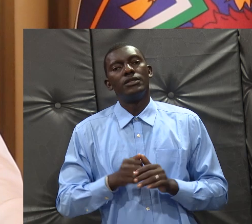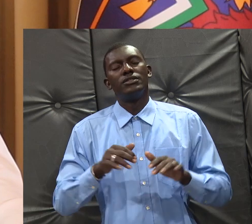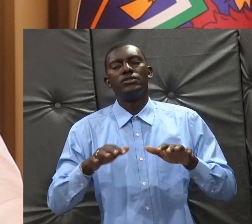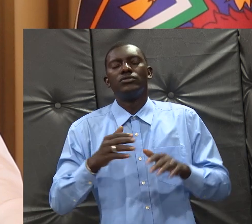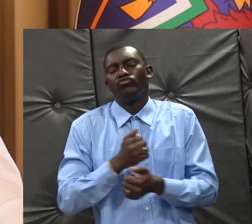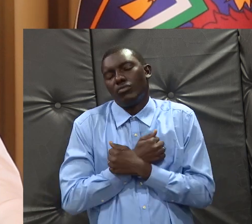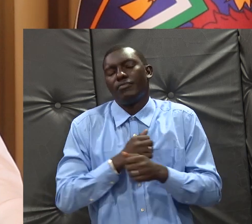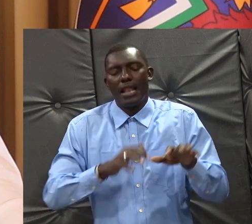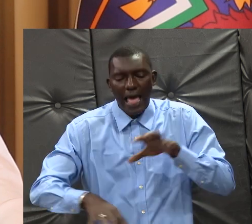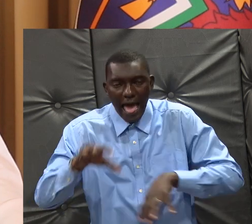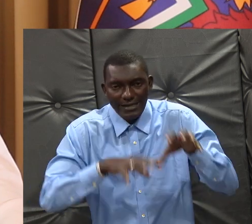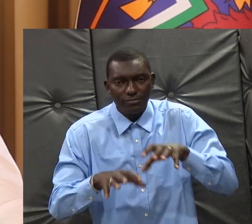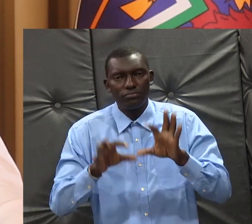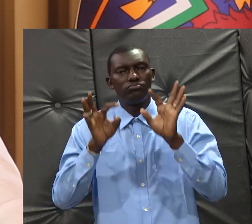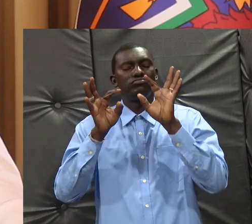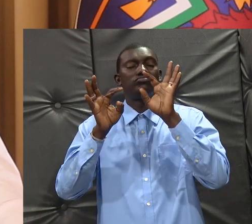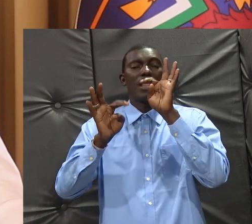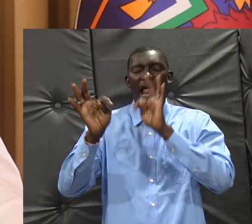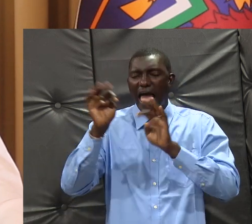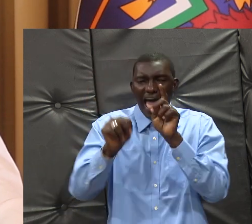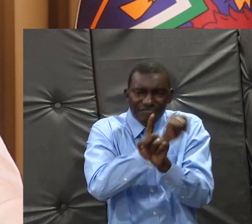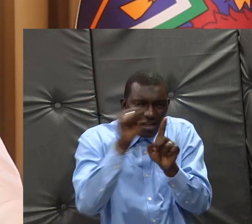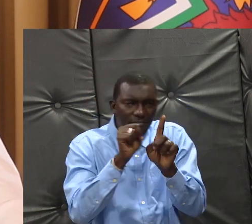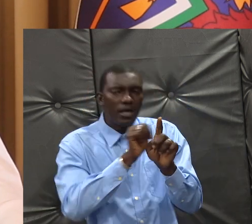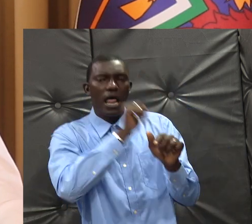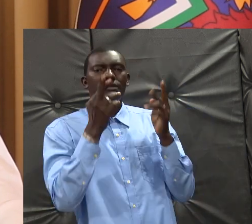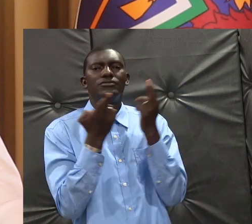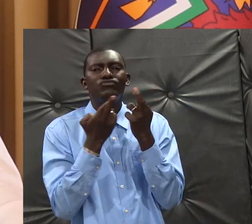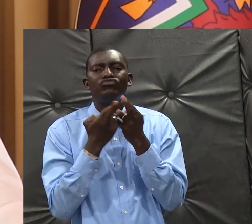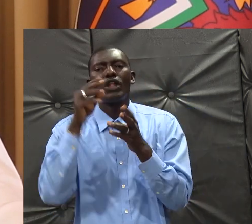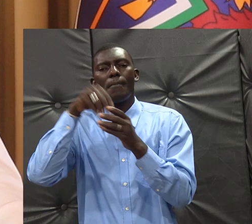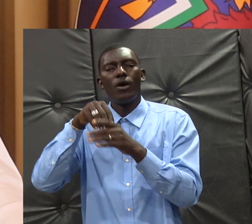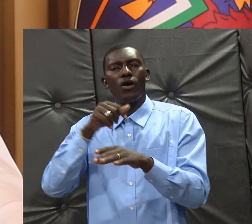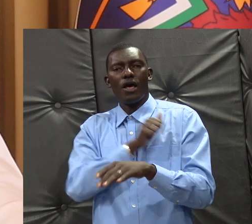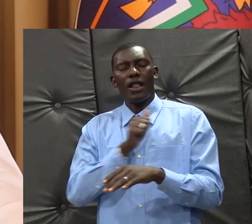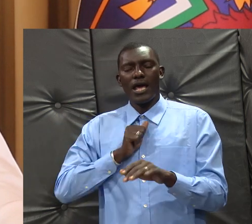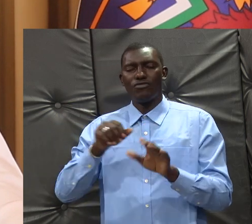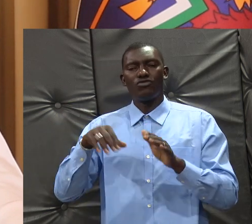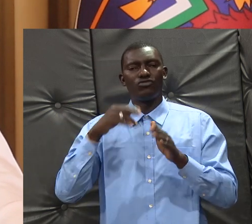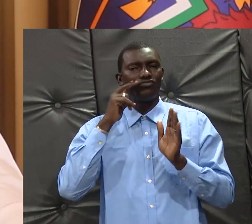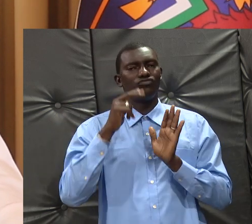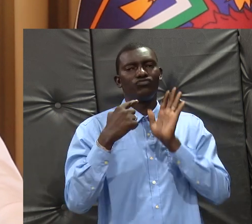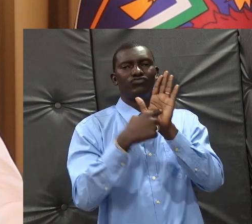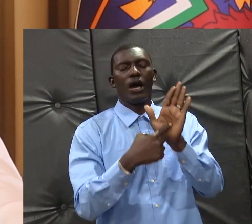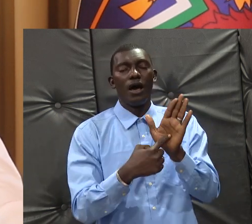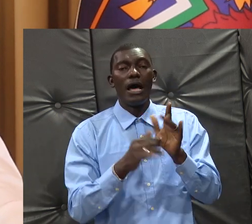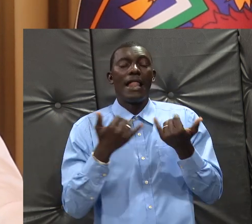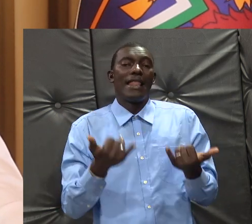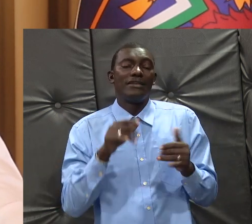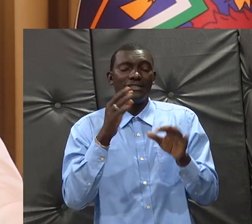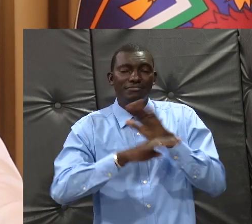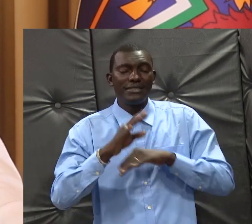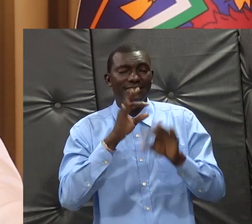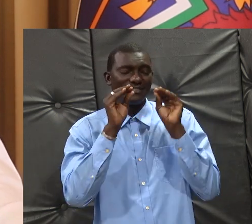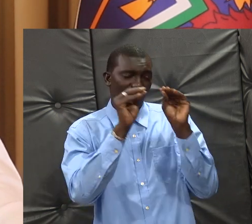the environment, and the resources put at our disposal. These basic teachings